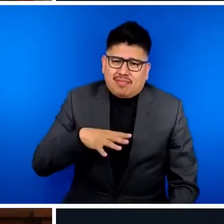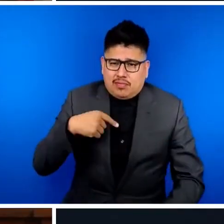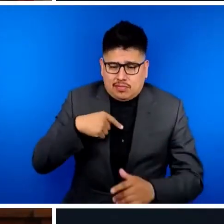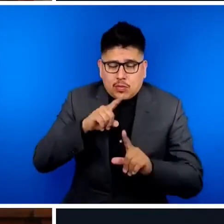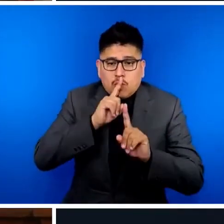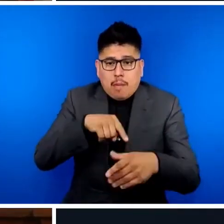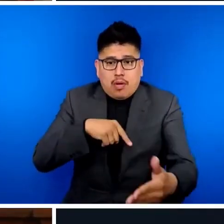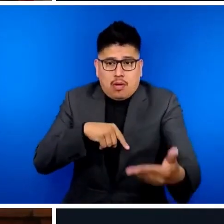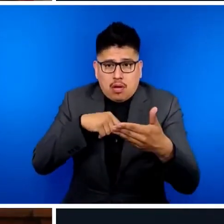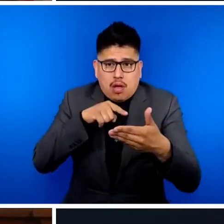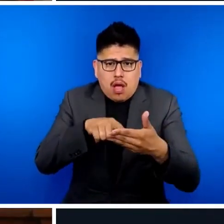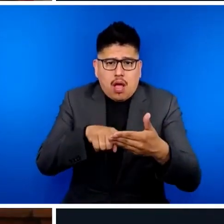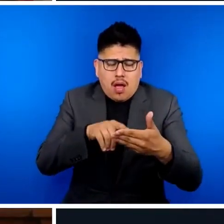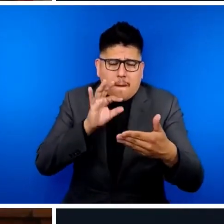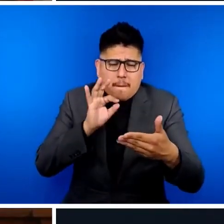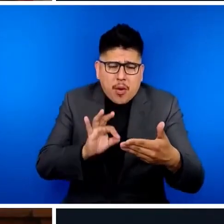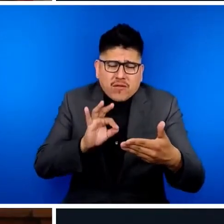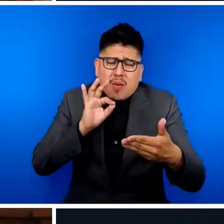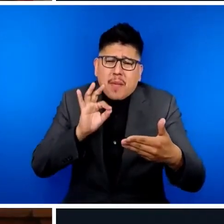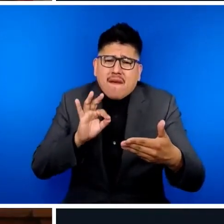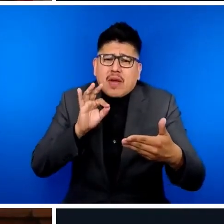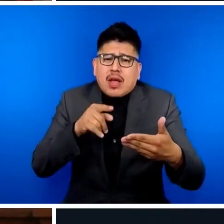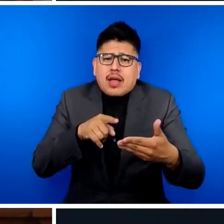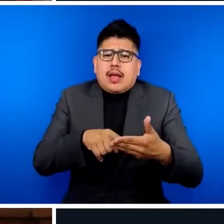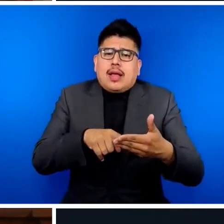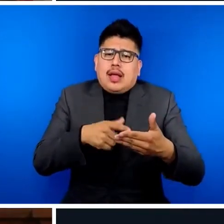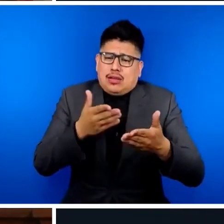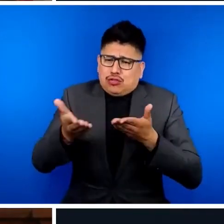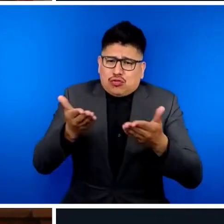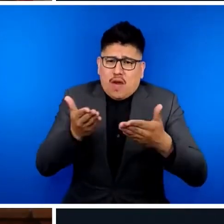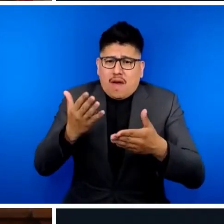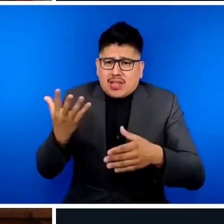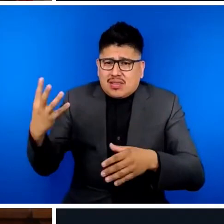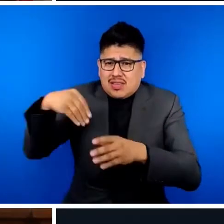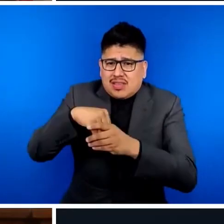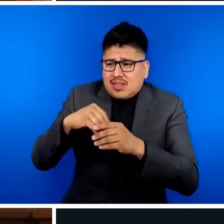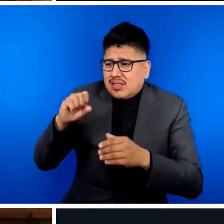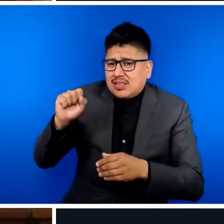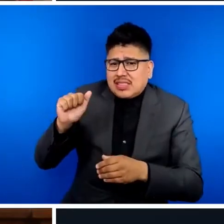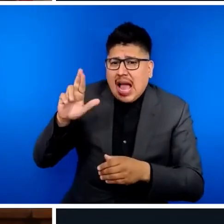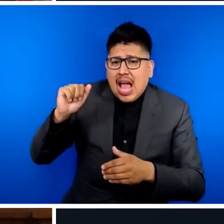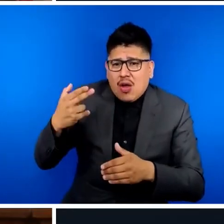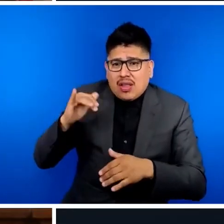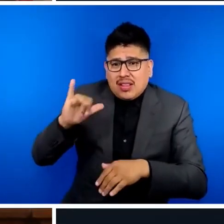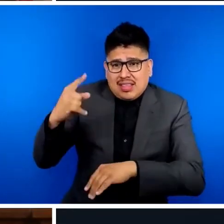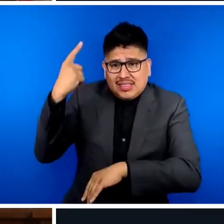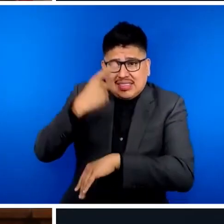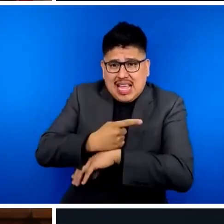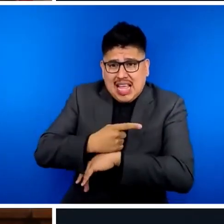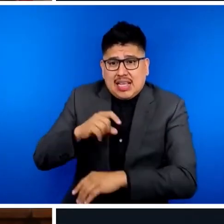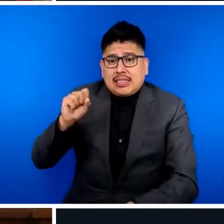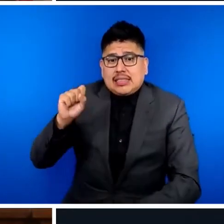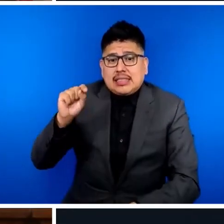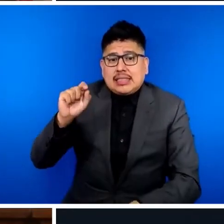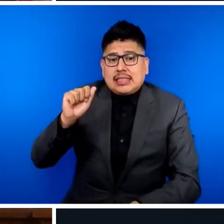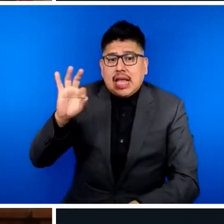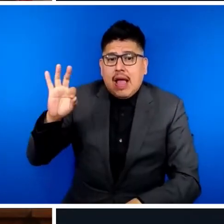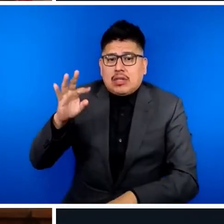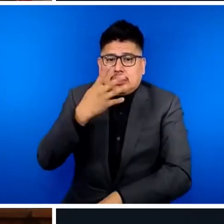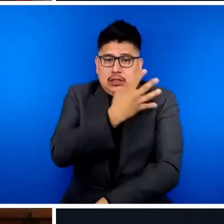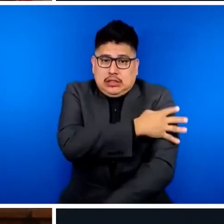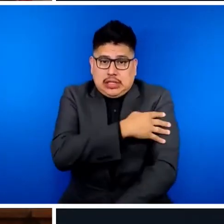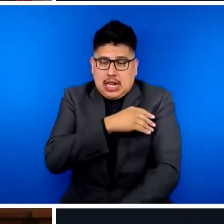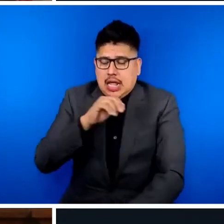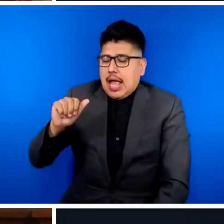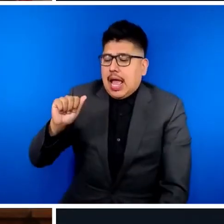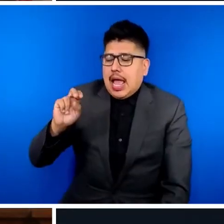perfect. Serving alongside Sarah that day was Staff Sergeant Andrew Wolf. The terrorist shot